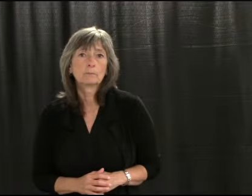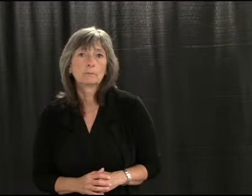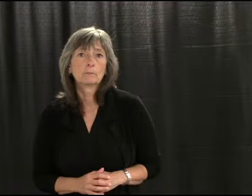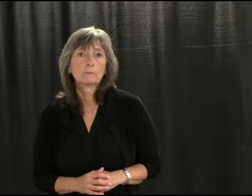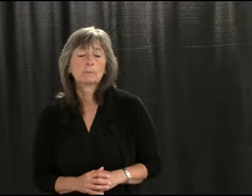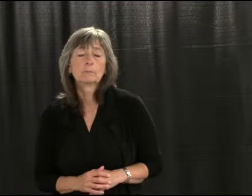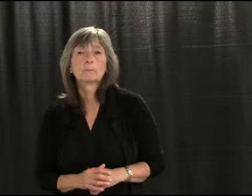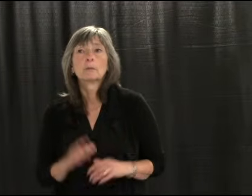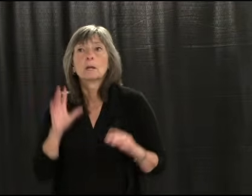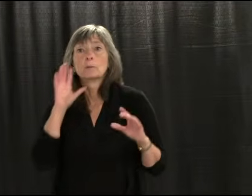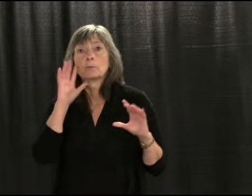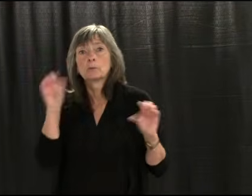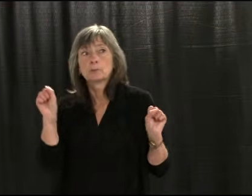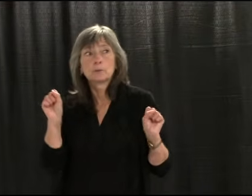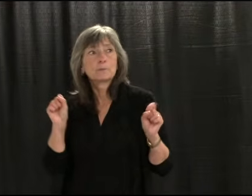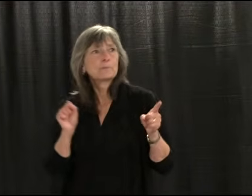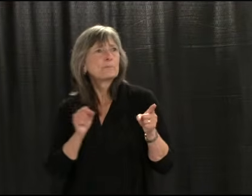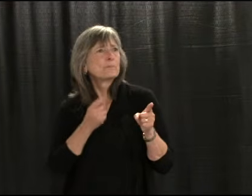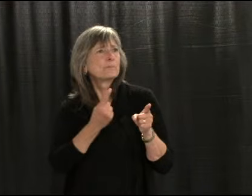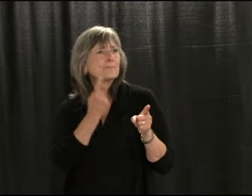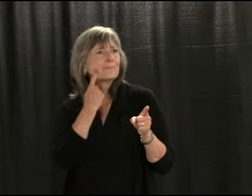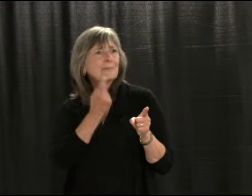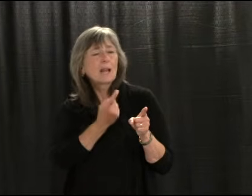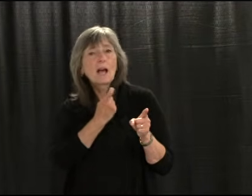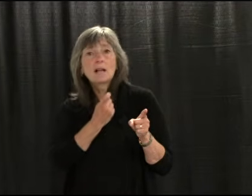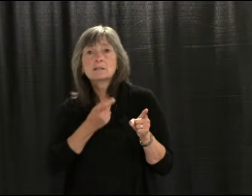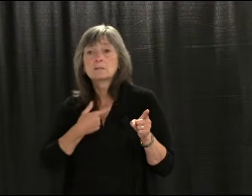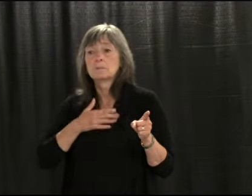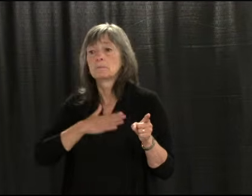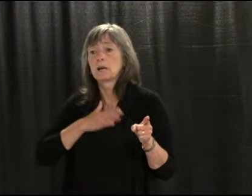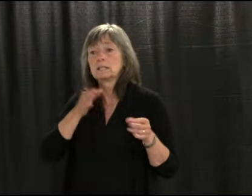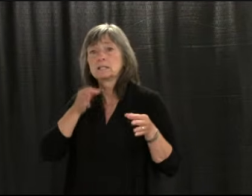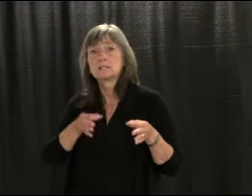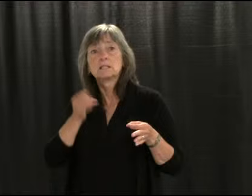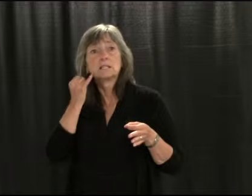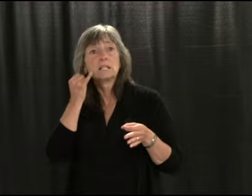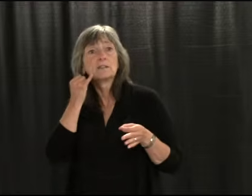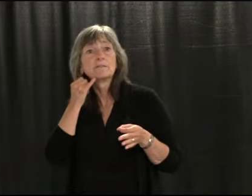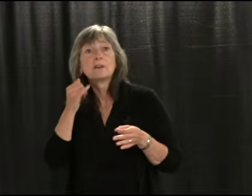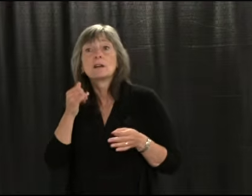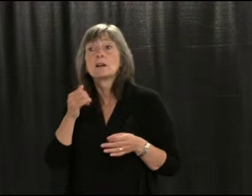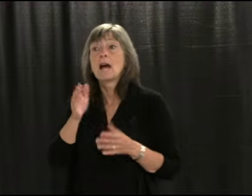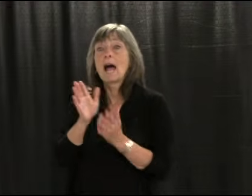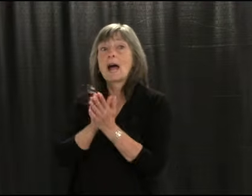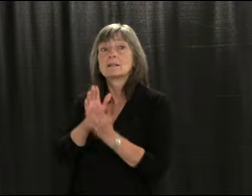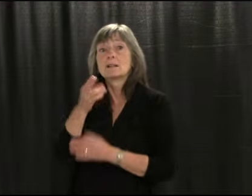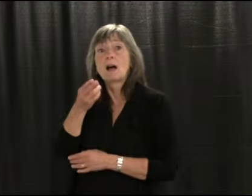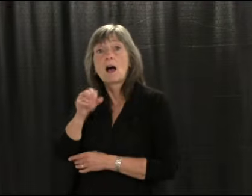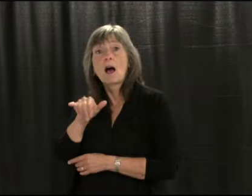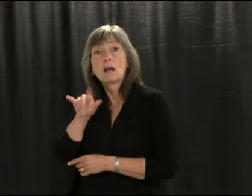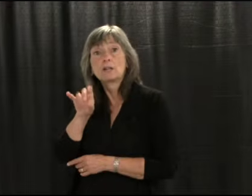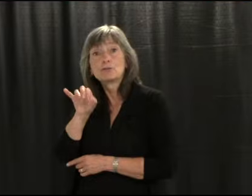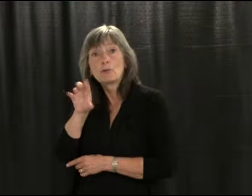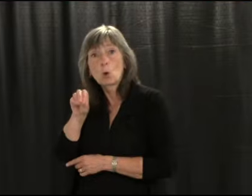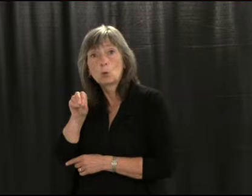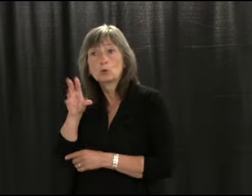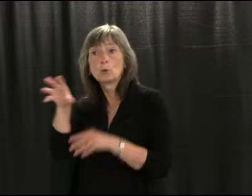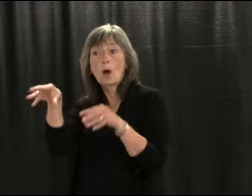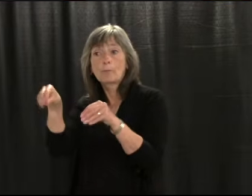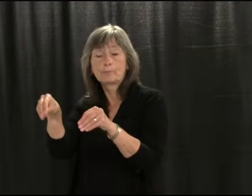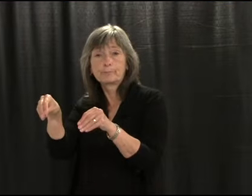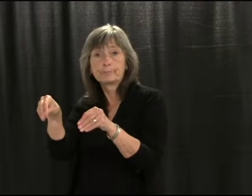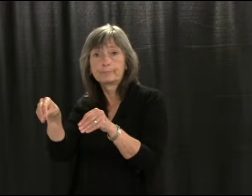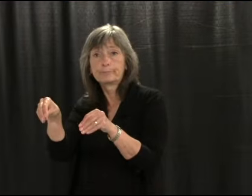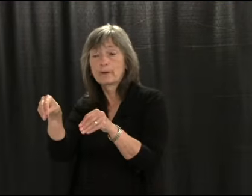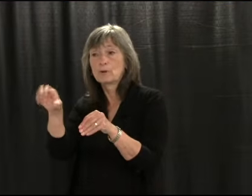I just want to clear up one thing when you asked about the decision to cut the power on with NL Hydro, and it was an ongoing discussion. As I said,